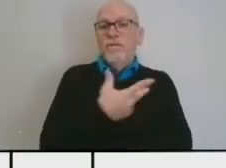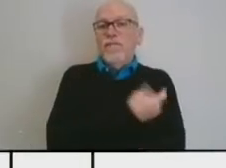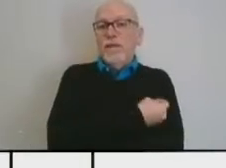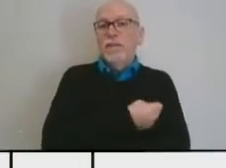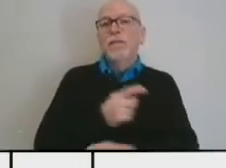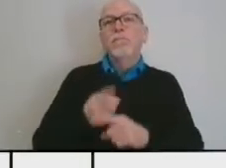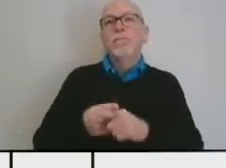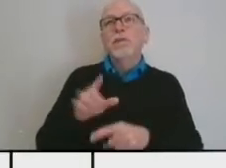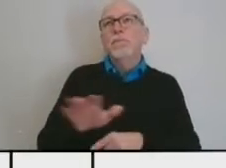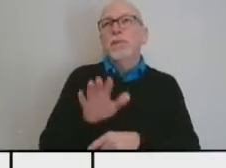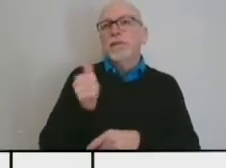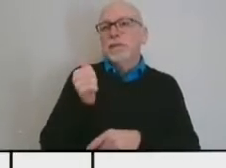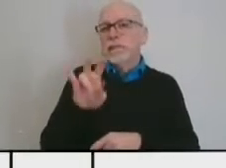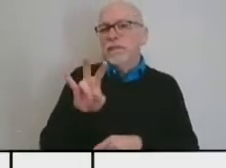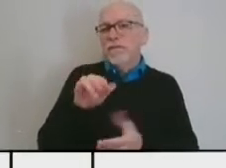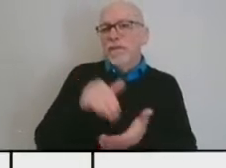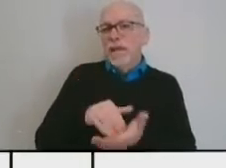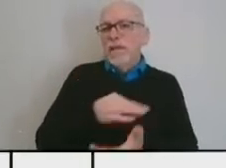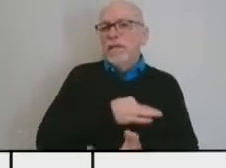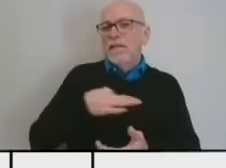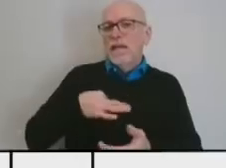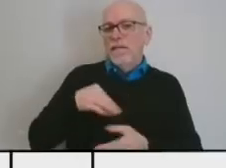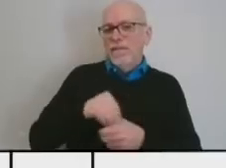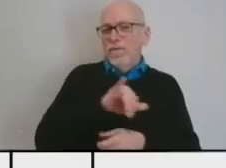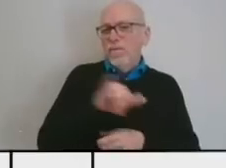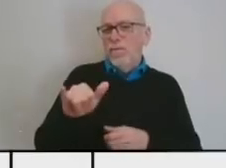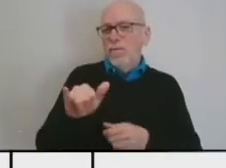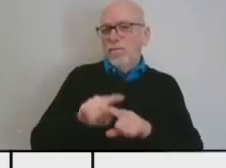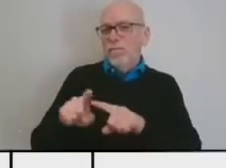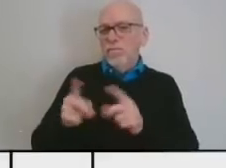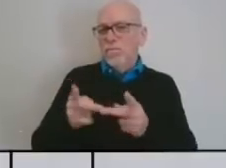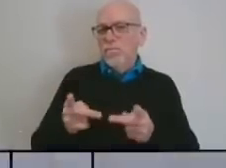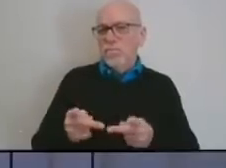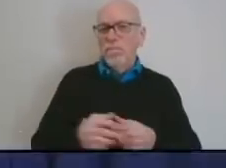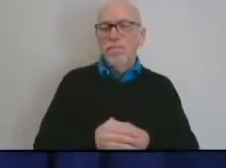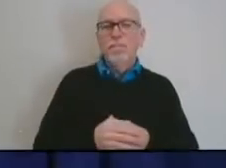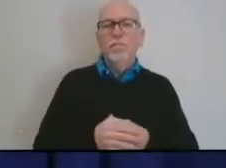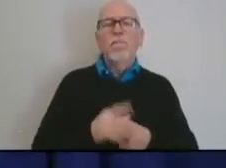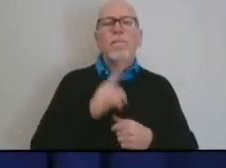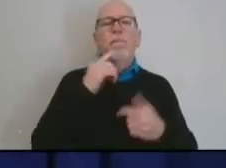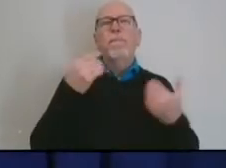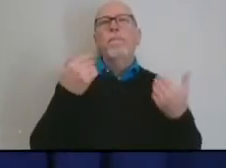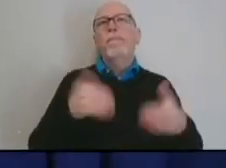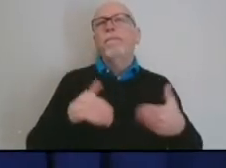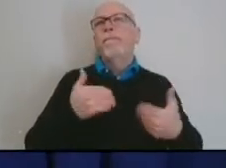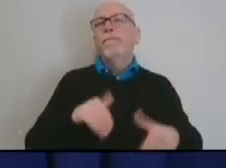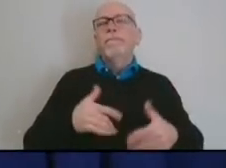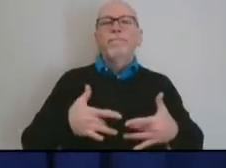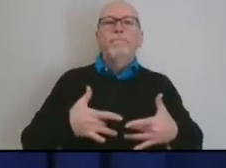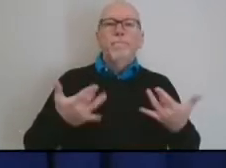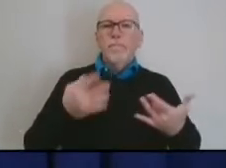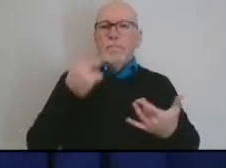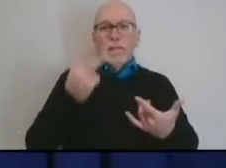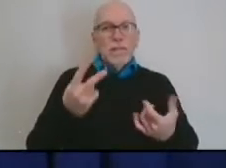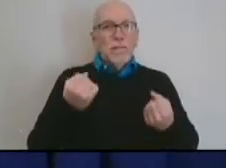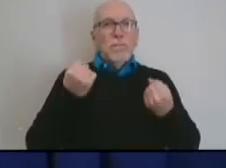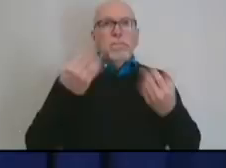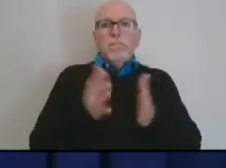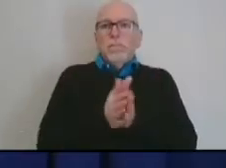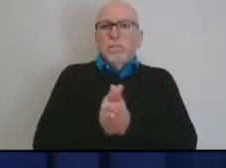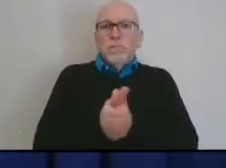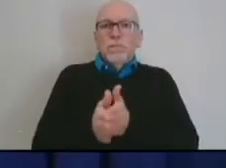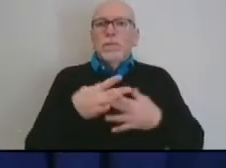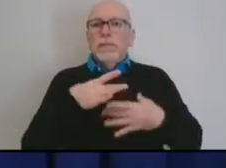nearly 17,000 staff in these facilities. It's incredibly gratifying to see the overwhelming interest in the